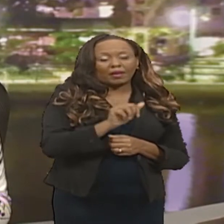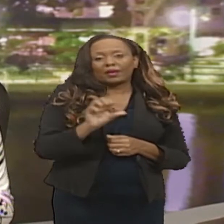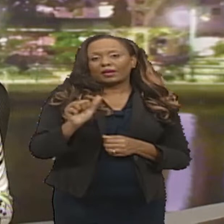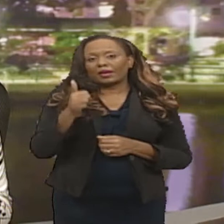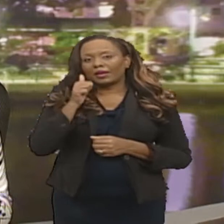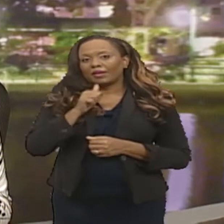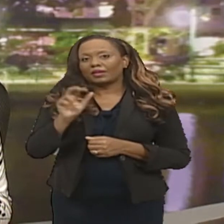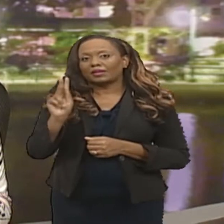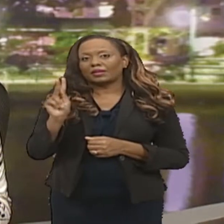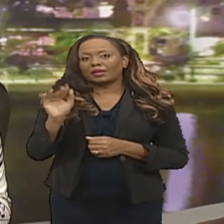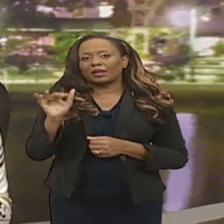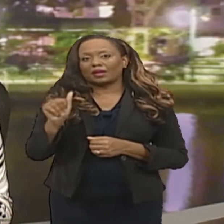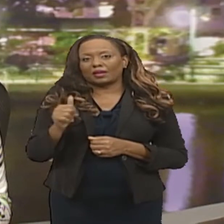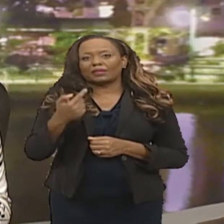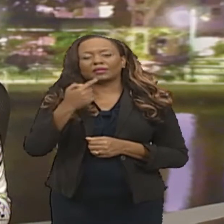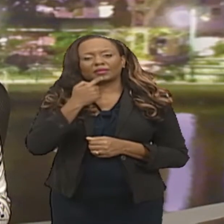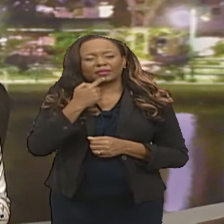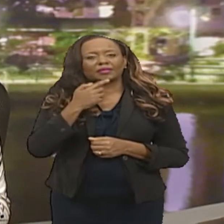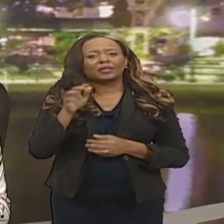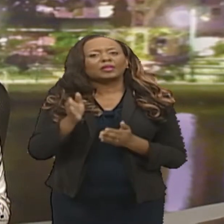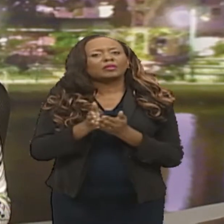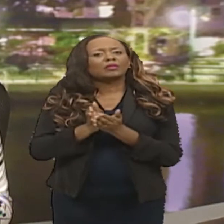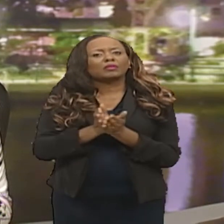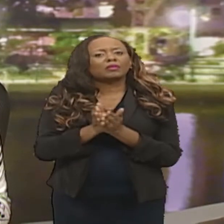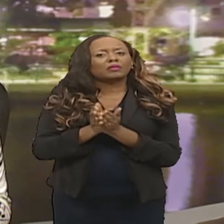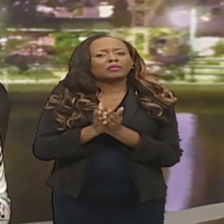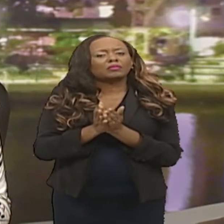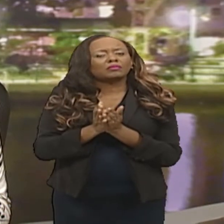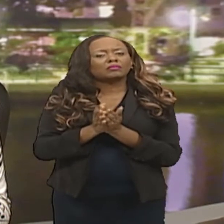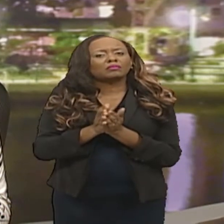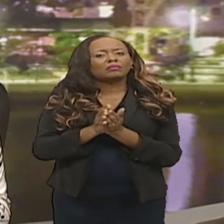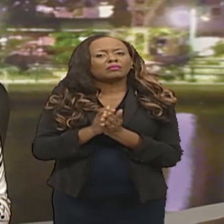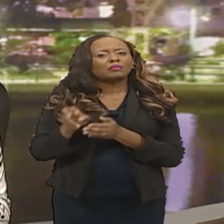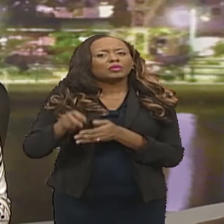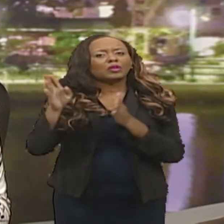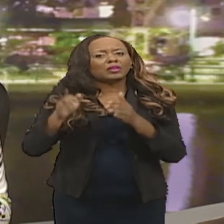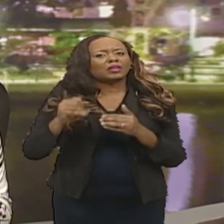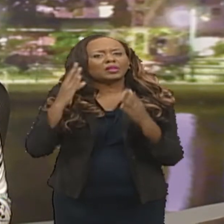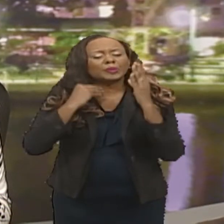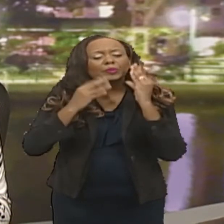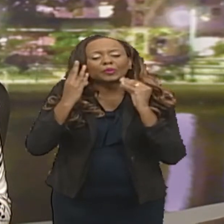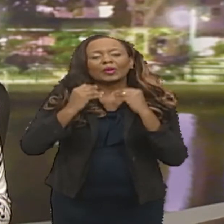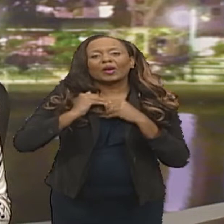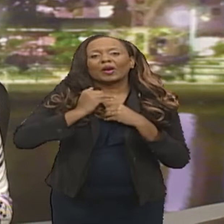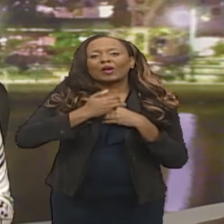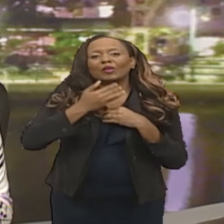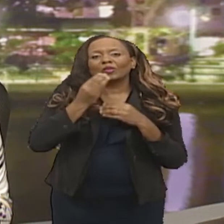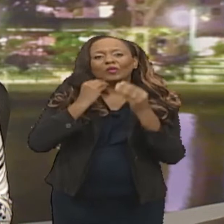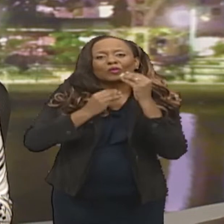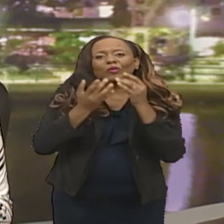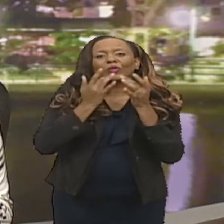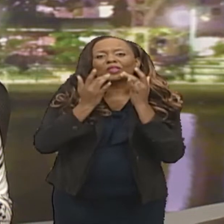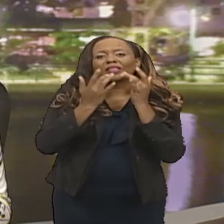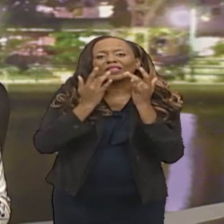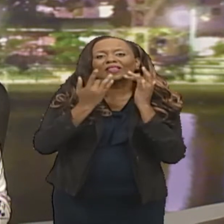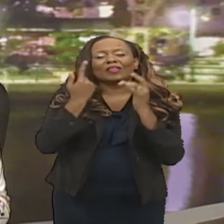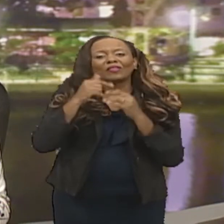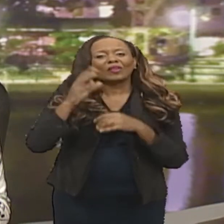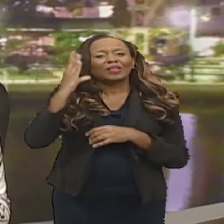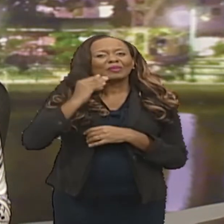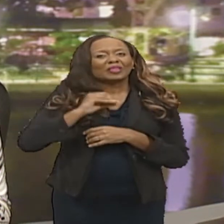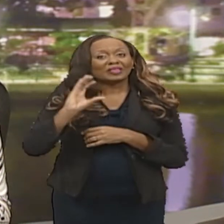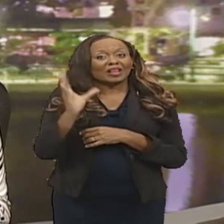Knight, both of whom suggested that cruise tourists should experience local culinary delights as part of the island's